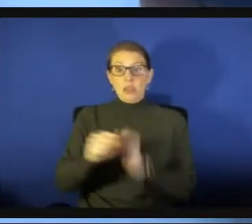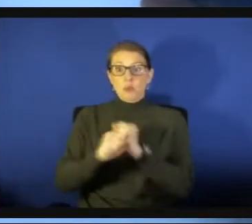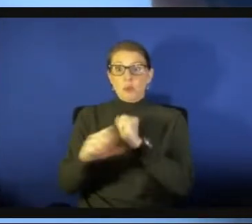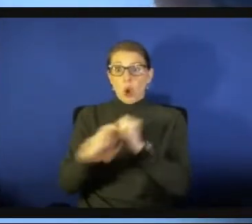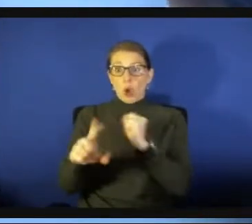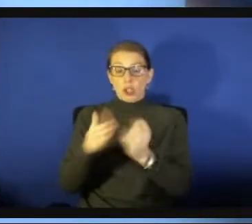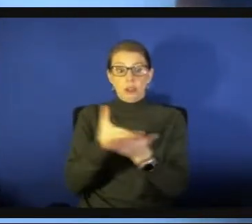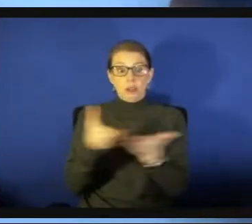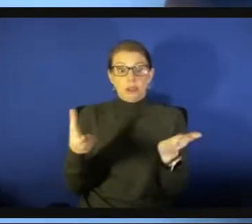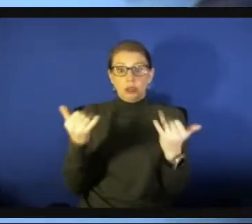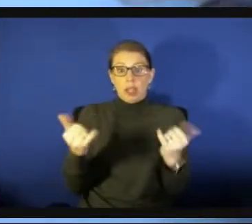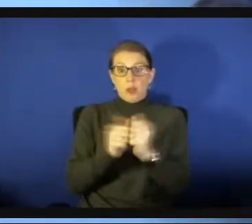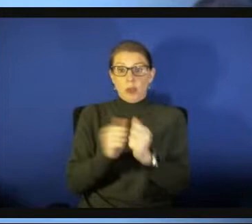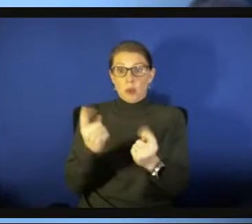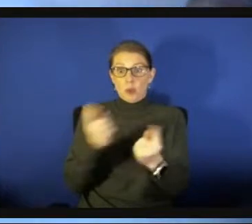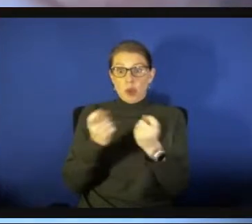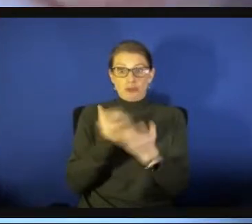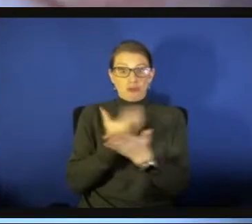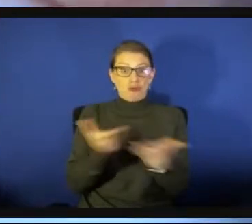questions?